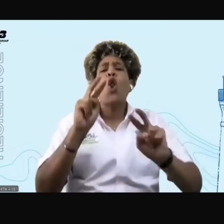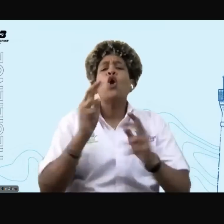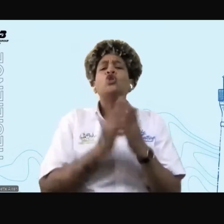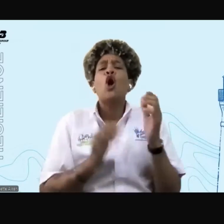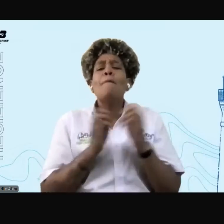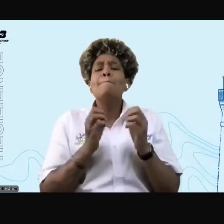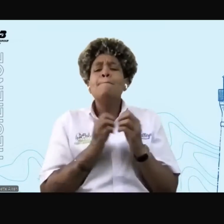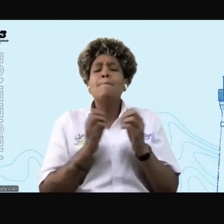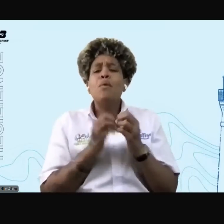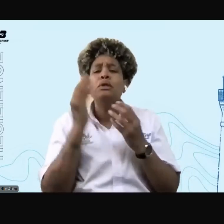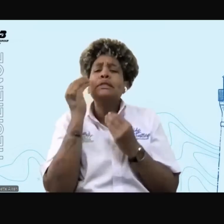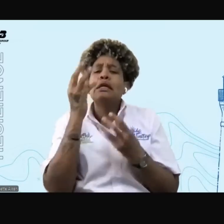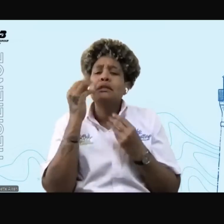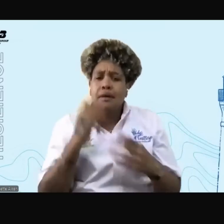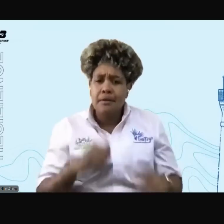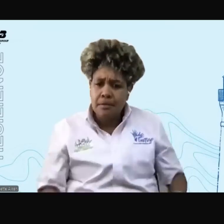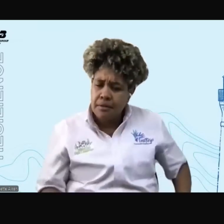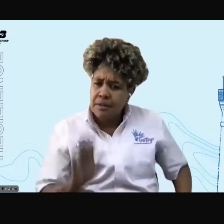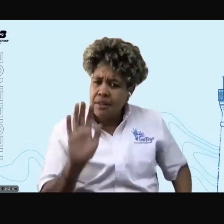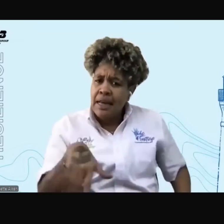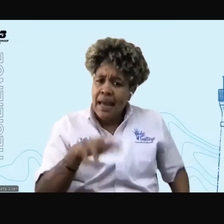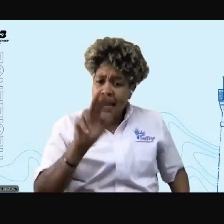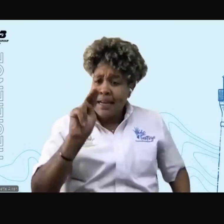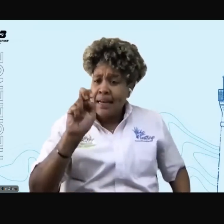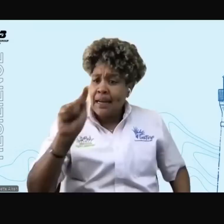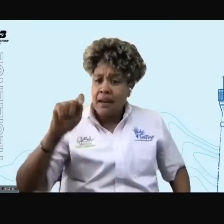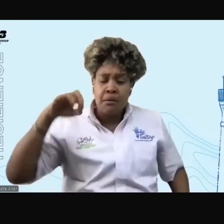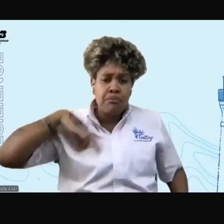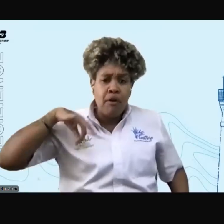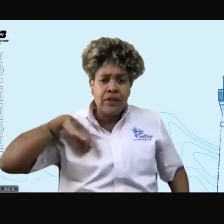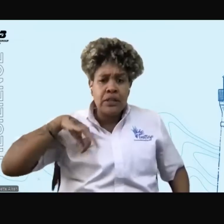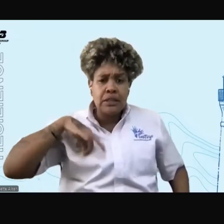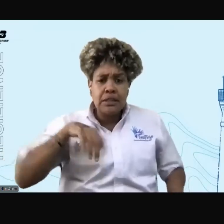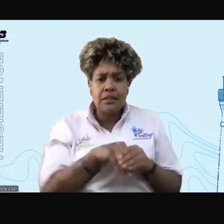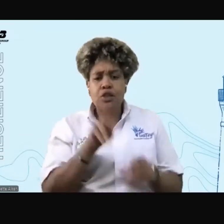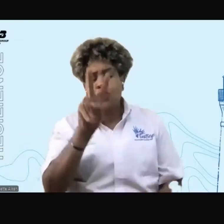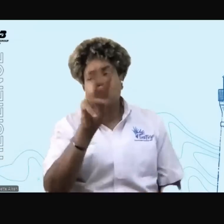more metrics. Net profits in